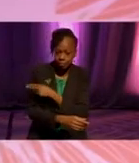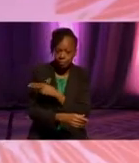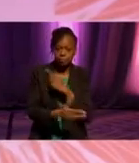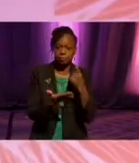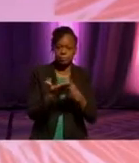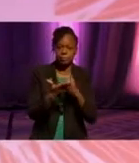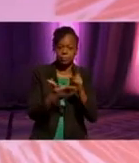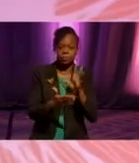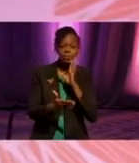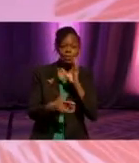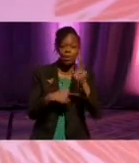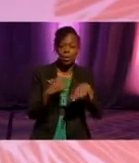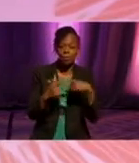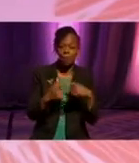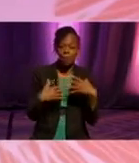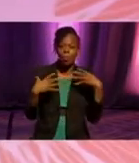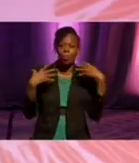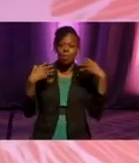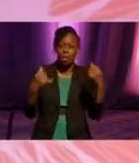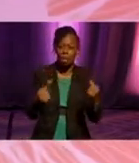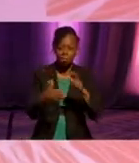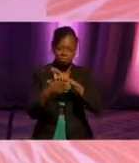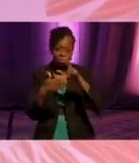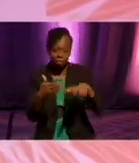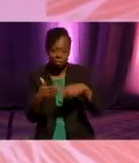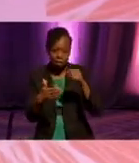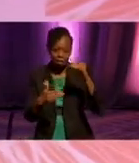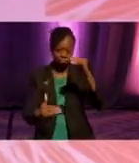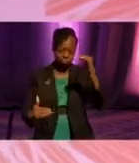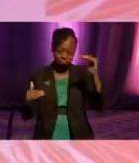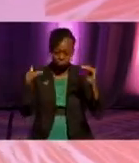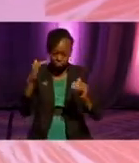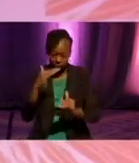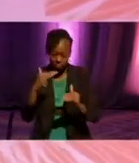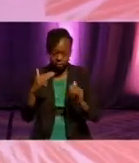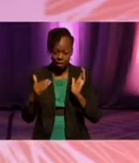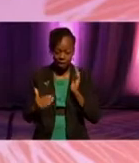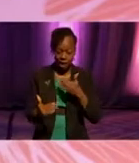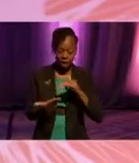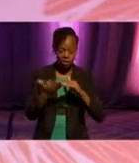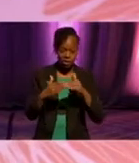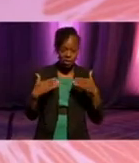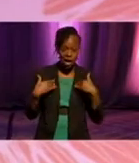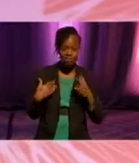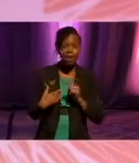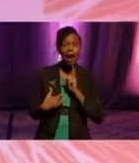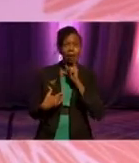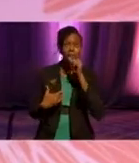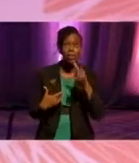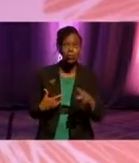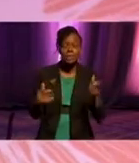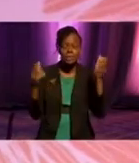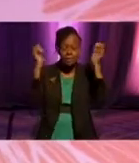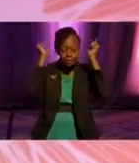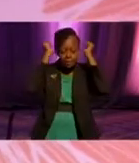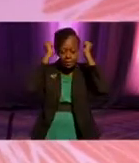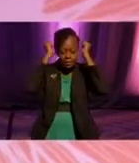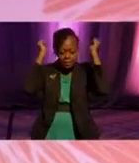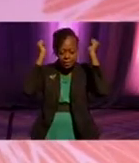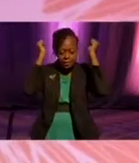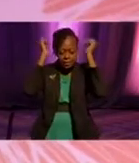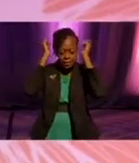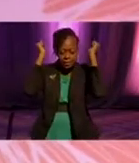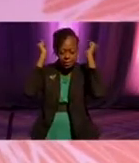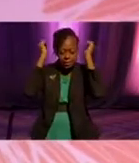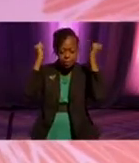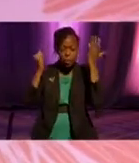the kind of the health outcomes and the health disparities that exist in our city, I literally want to pull my hair out. Because we invest